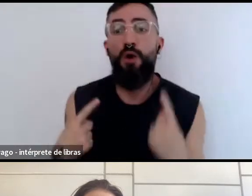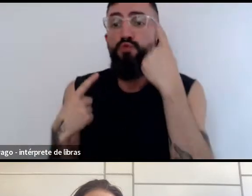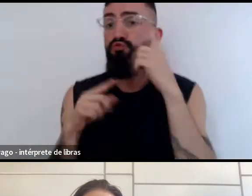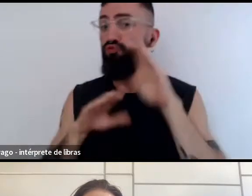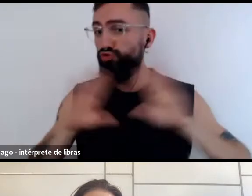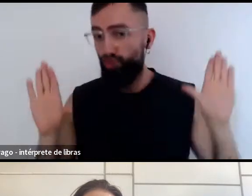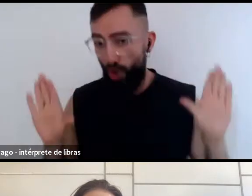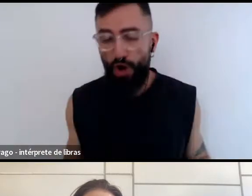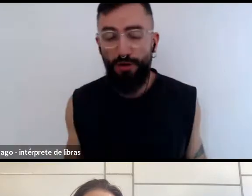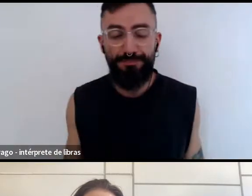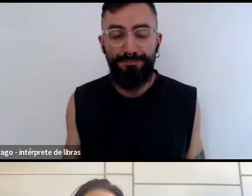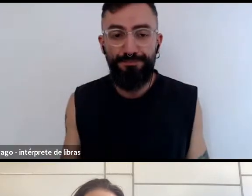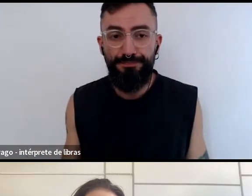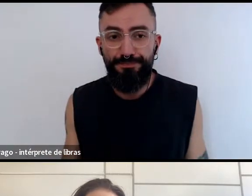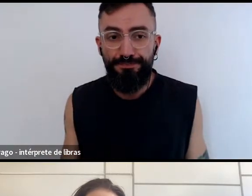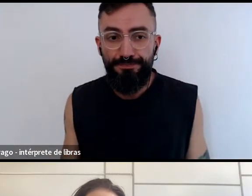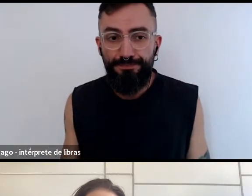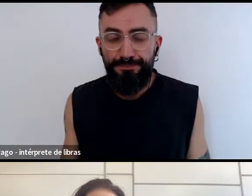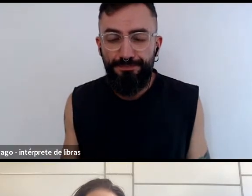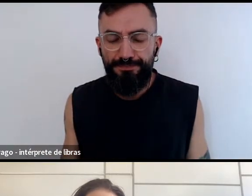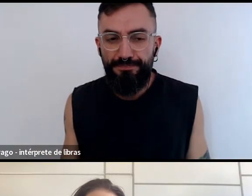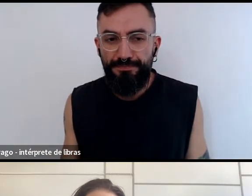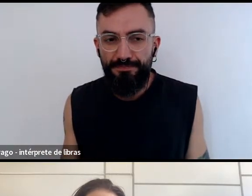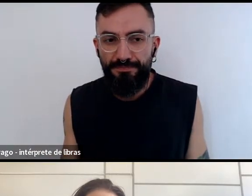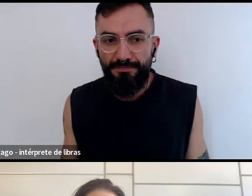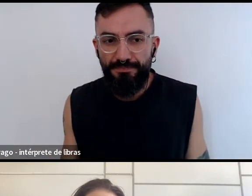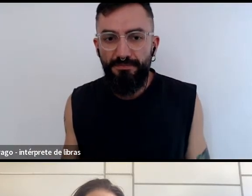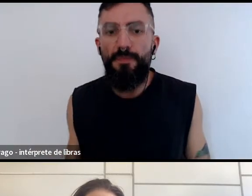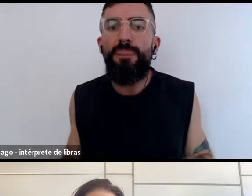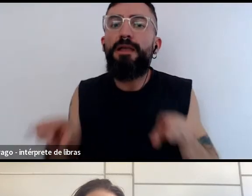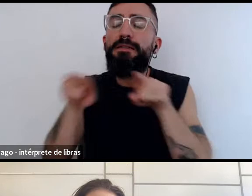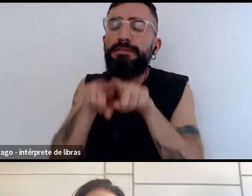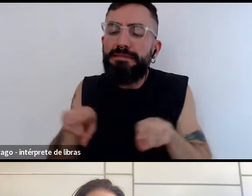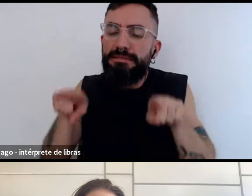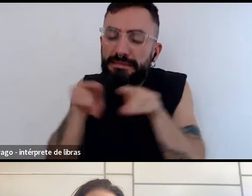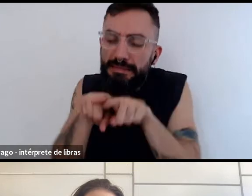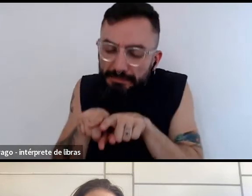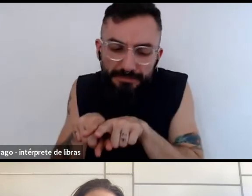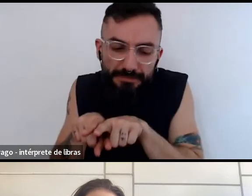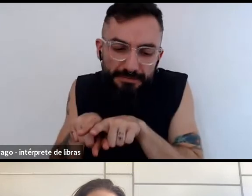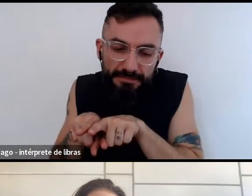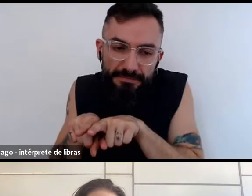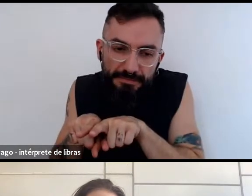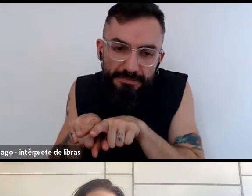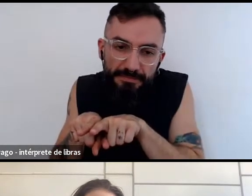But based on their information,